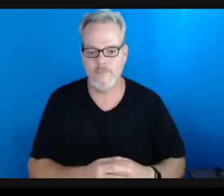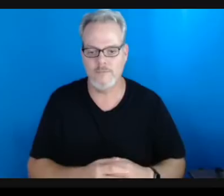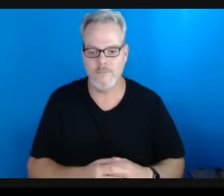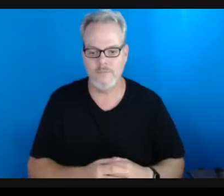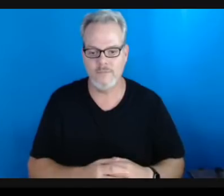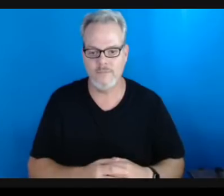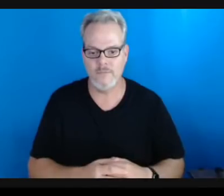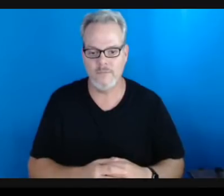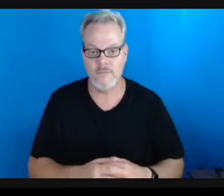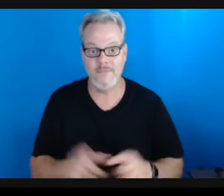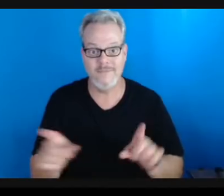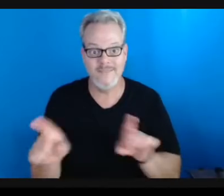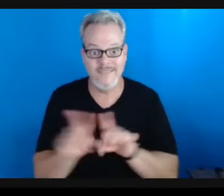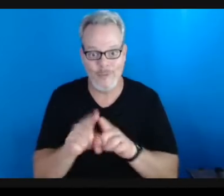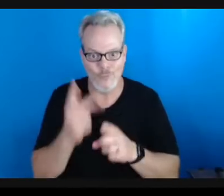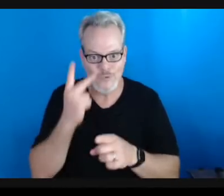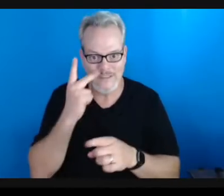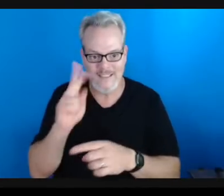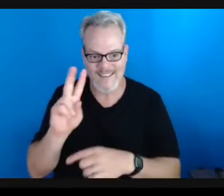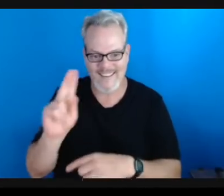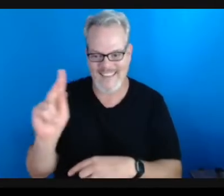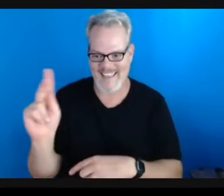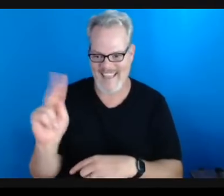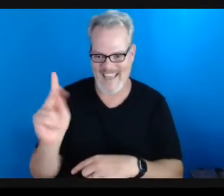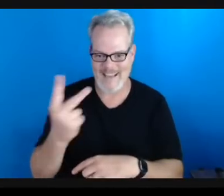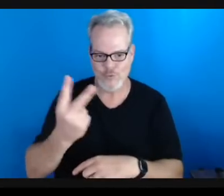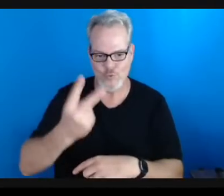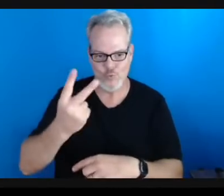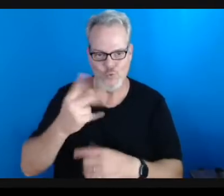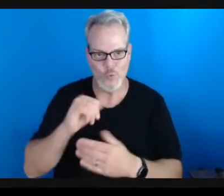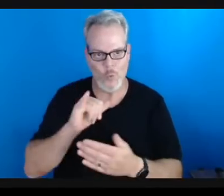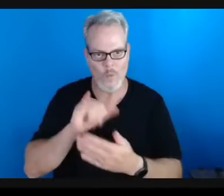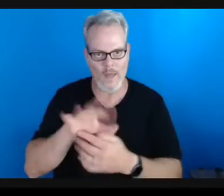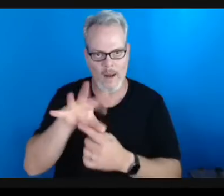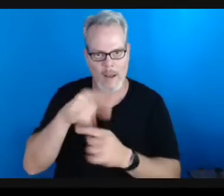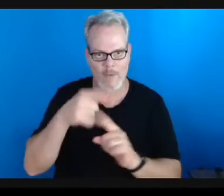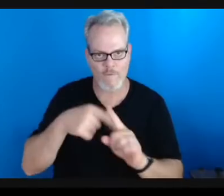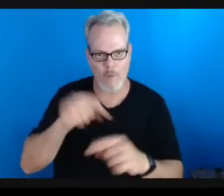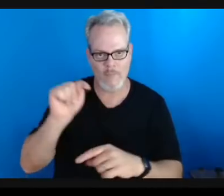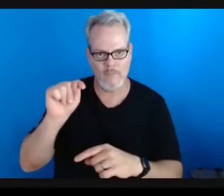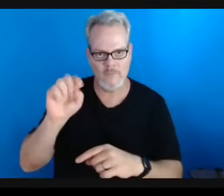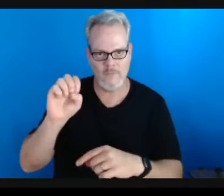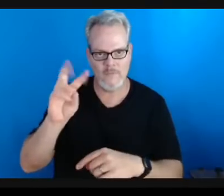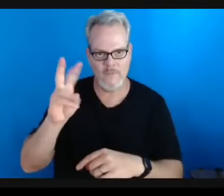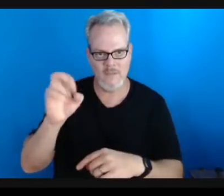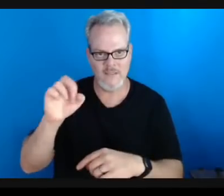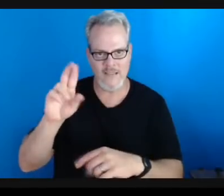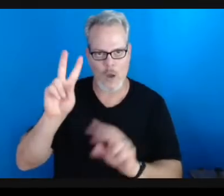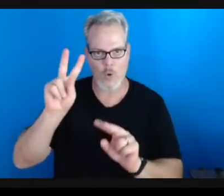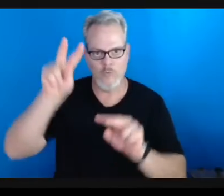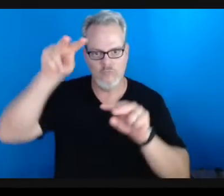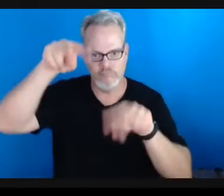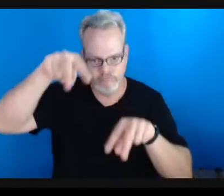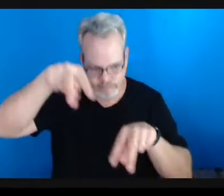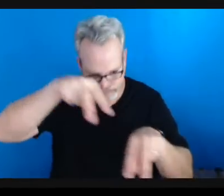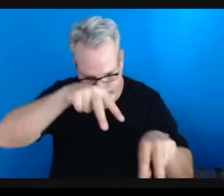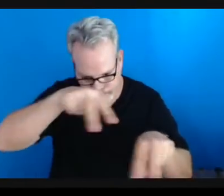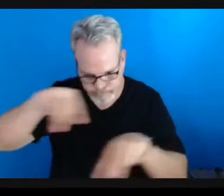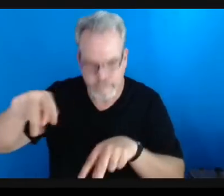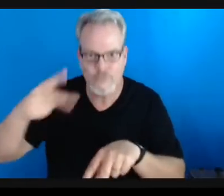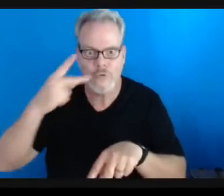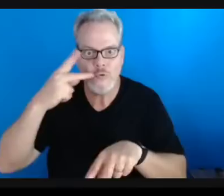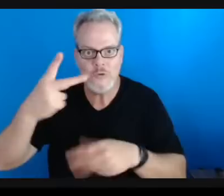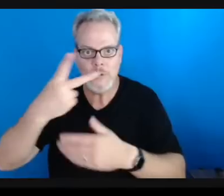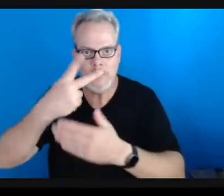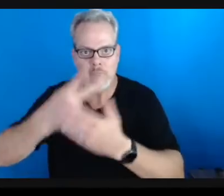And similarly, we can look at the K2 camera, this tower view, and this one will have both daytime and nighttime views. So you can see when